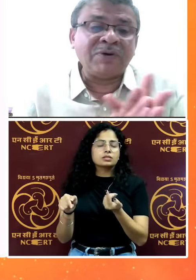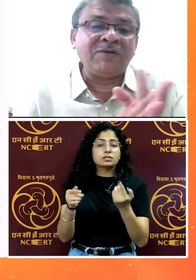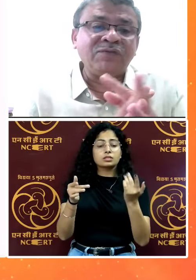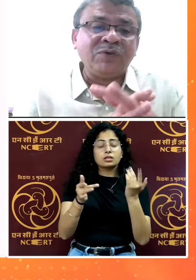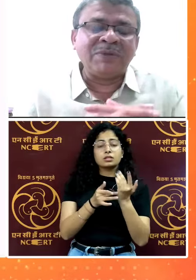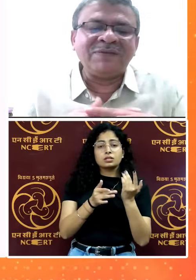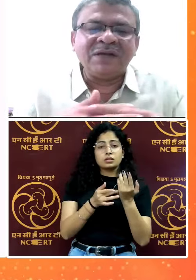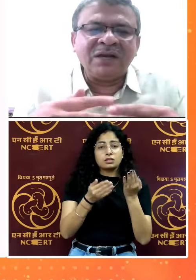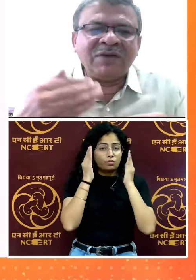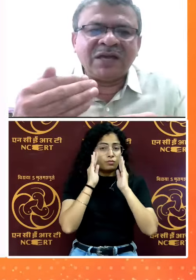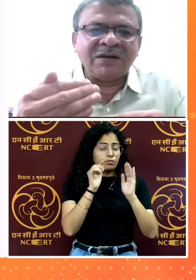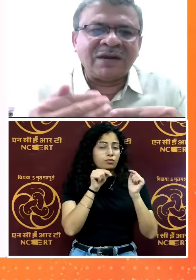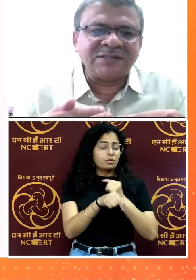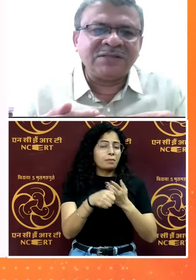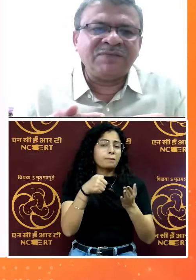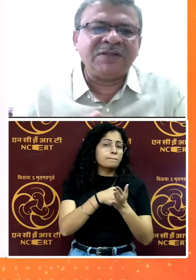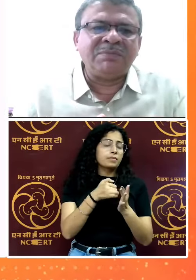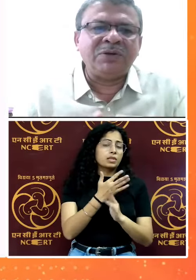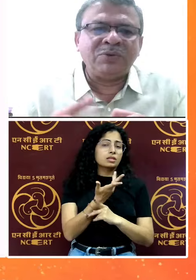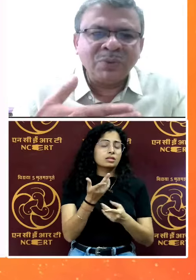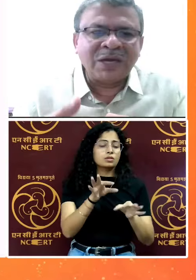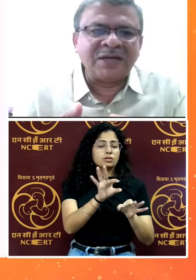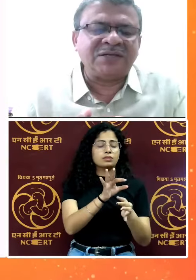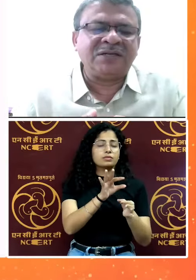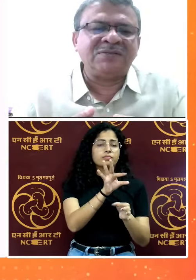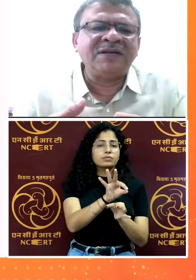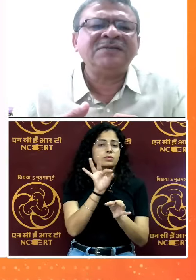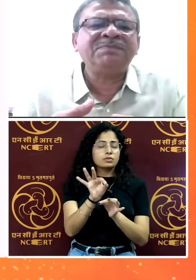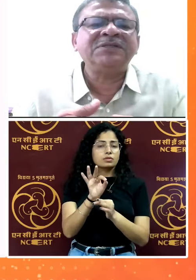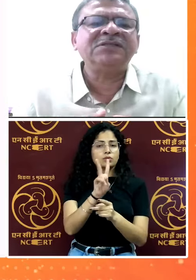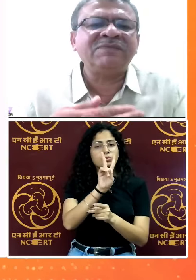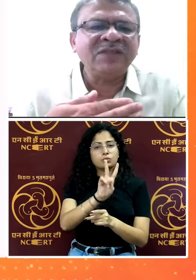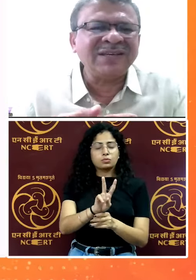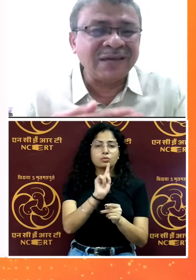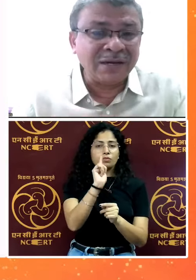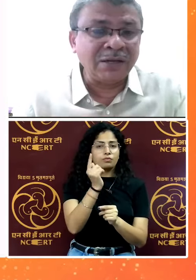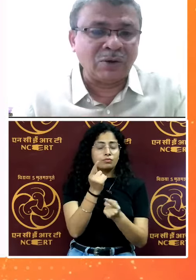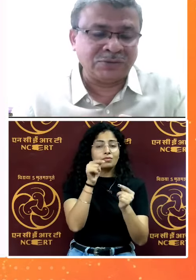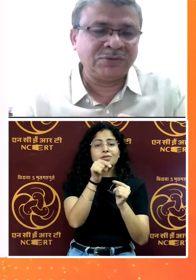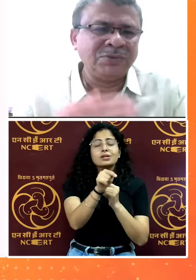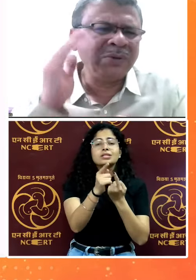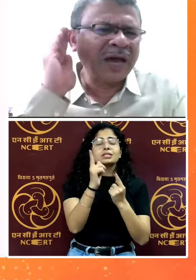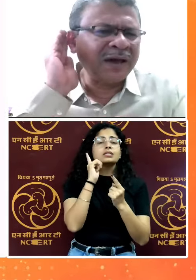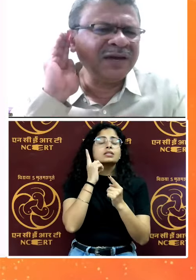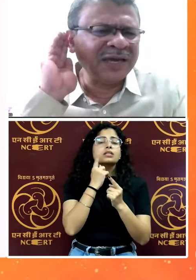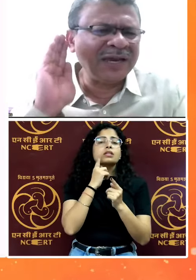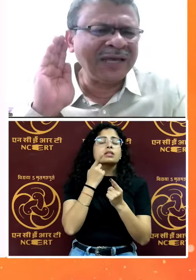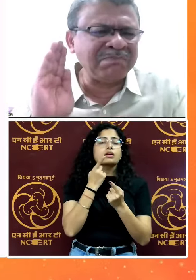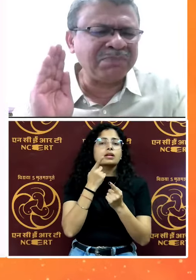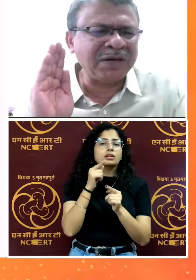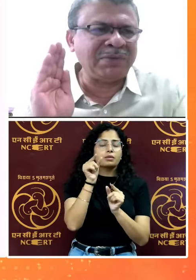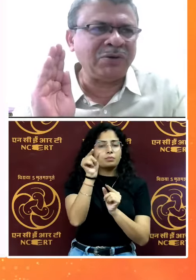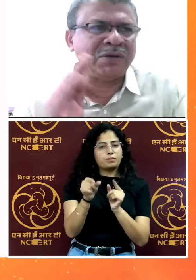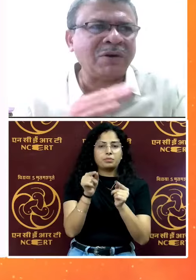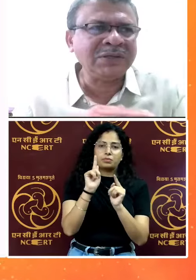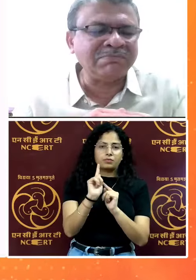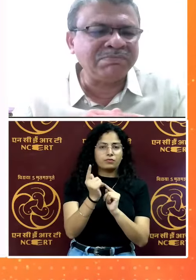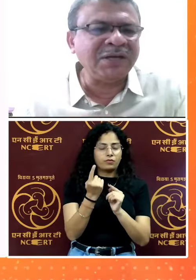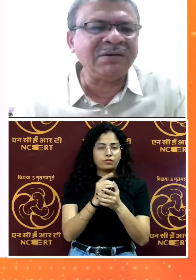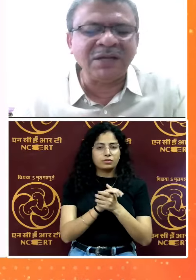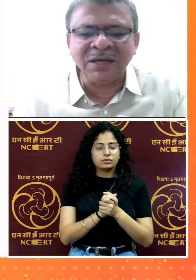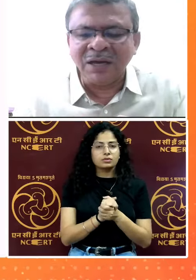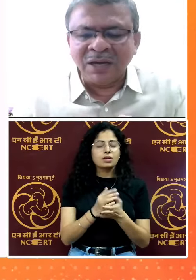technology point of view, basically we can classify them into two categories. One is persons with hearing loss. So you Okay. have a hearing impairment. You are